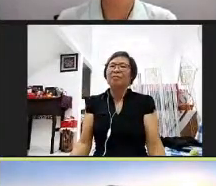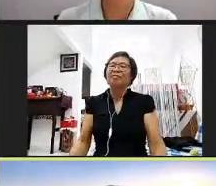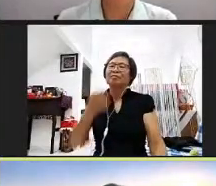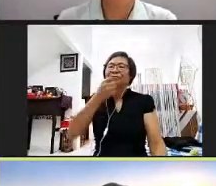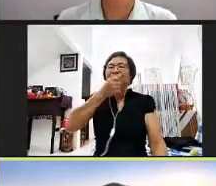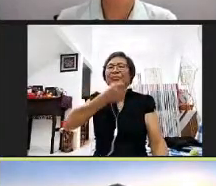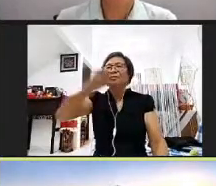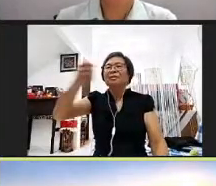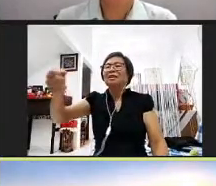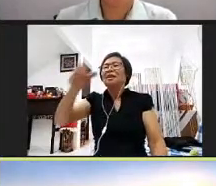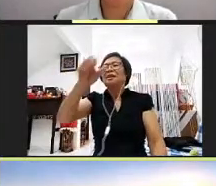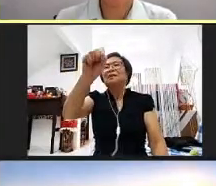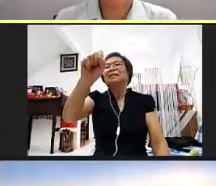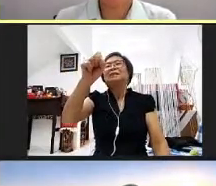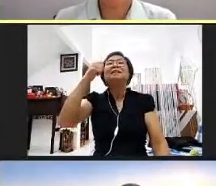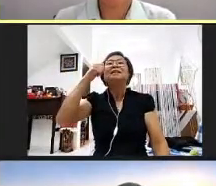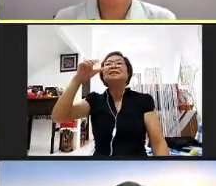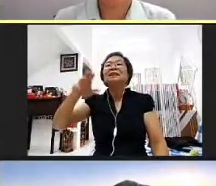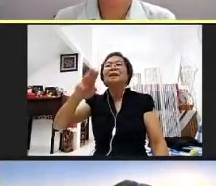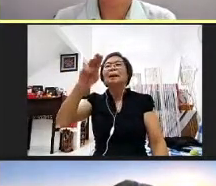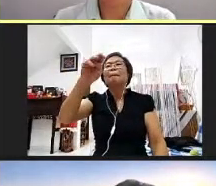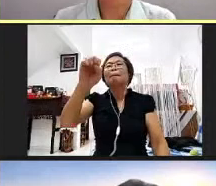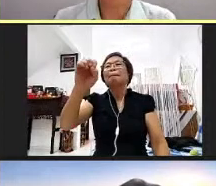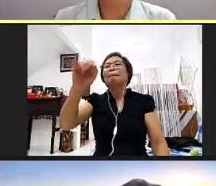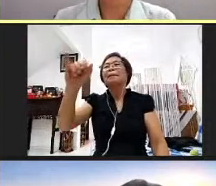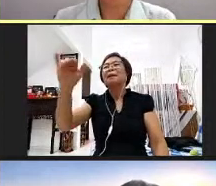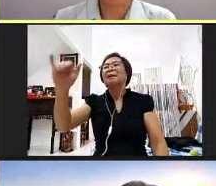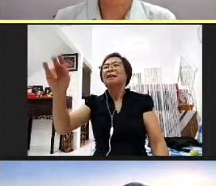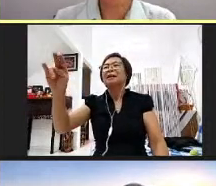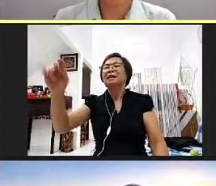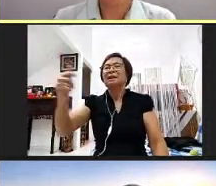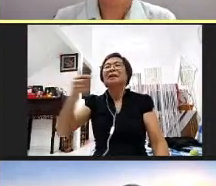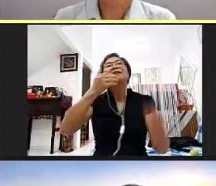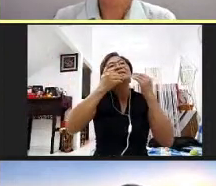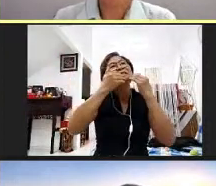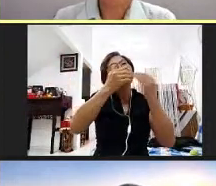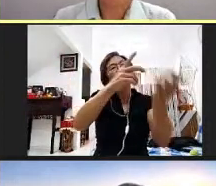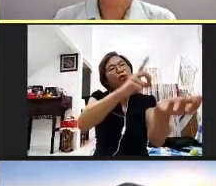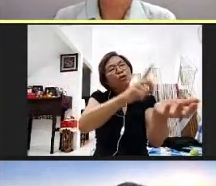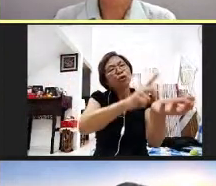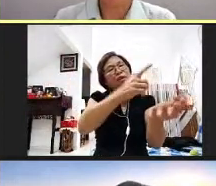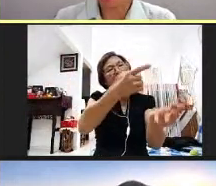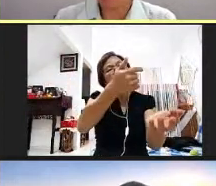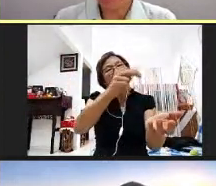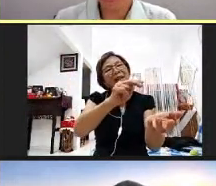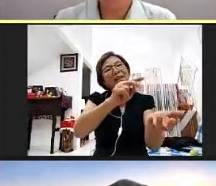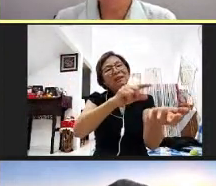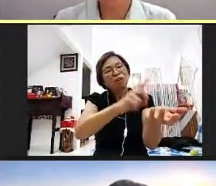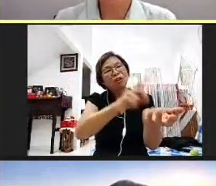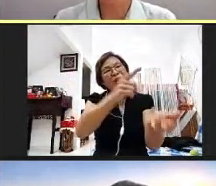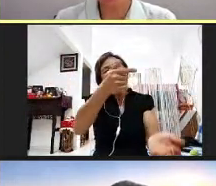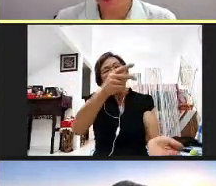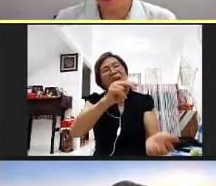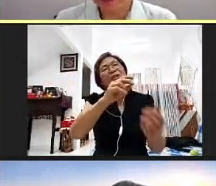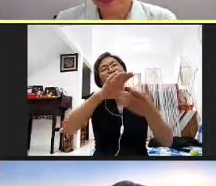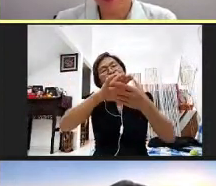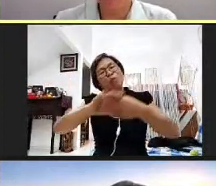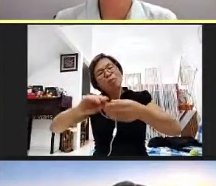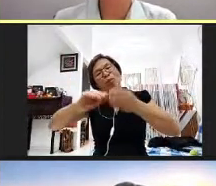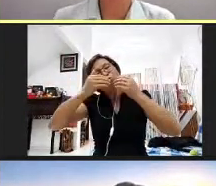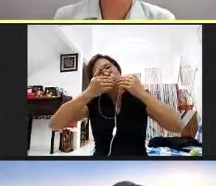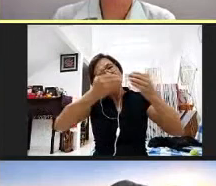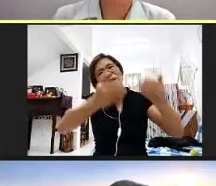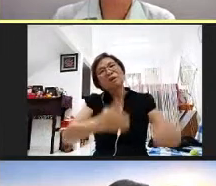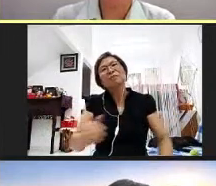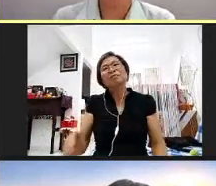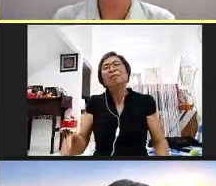you, Sister Mian. Thank you, Dr. Gan, for your sharing. And I will move through all